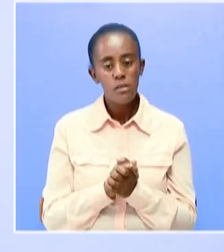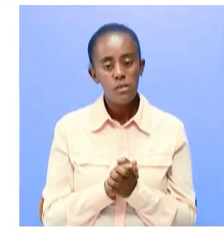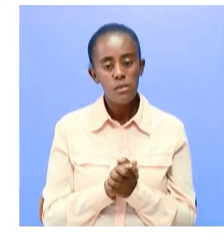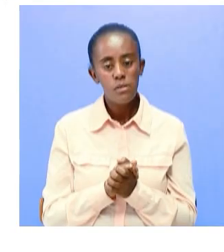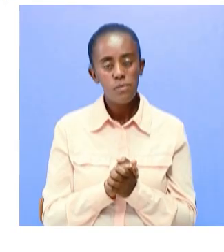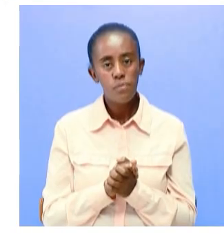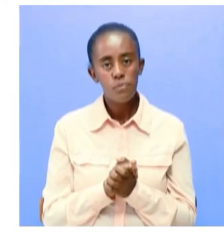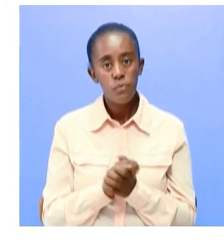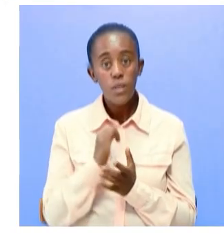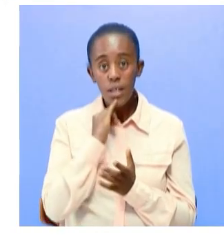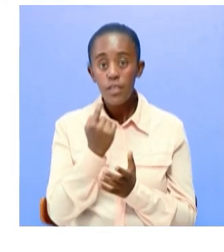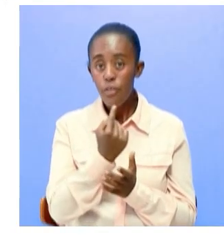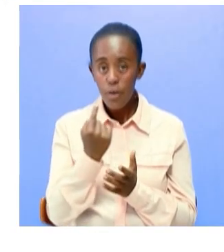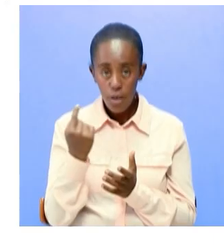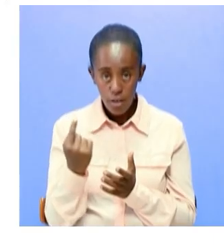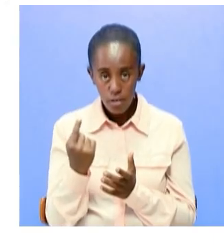is there